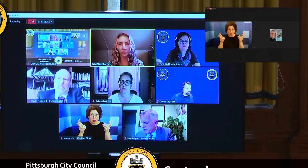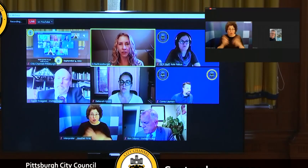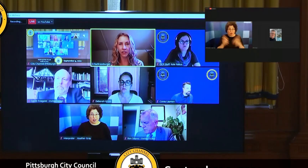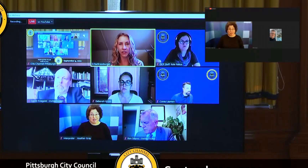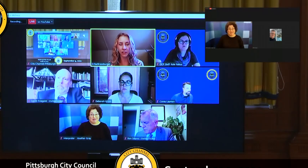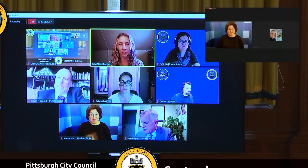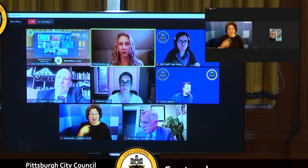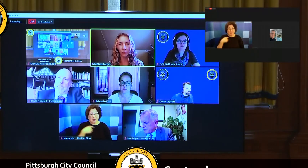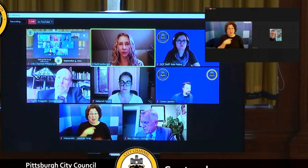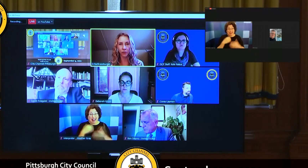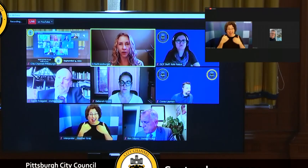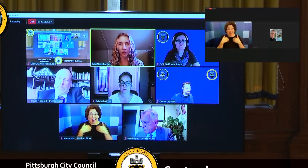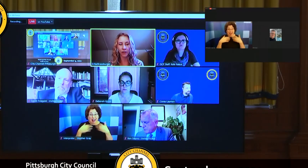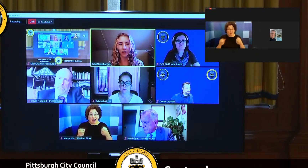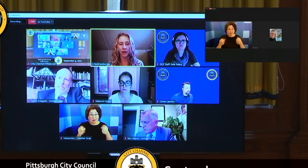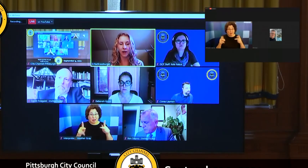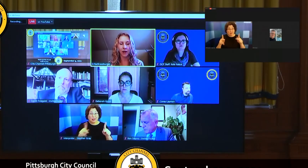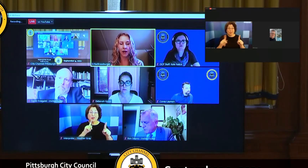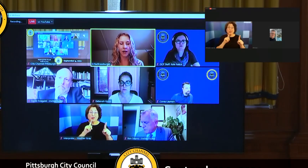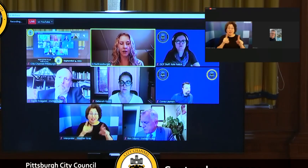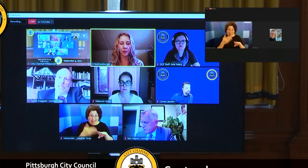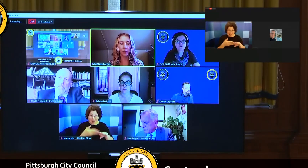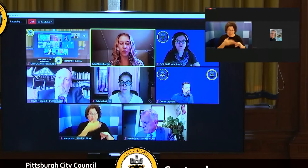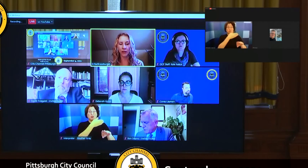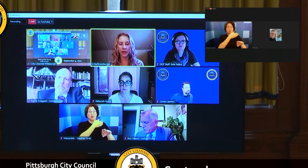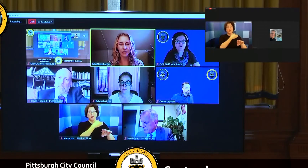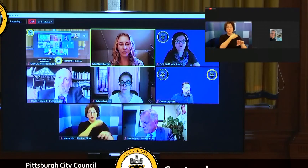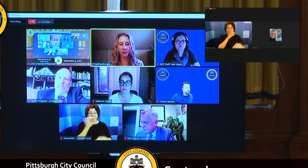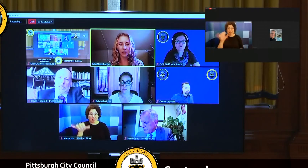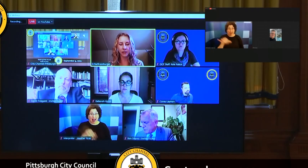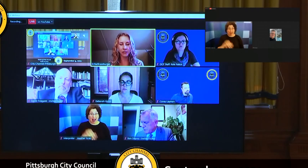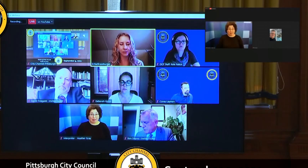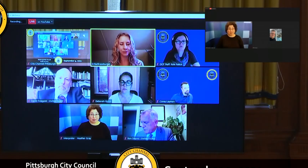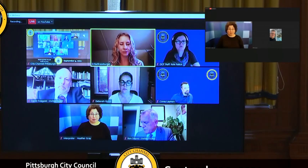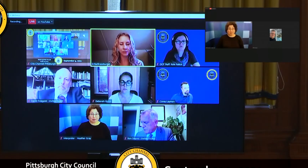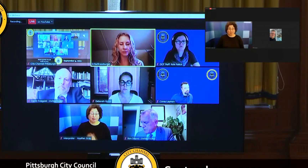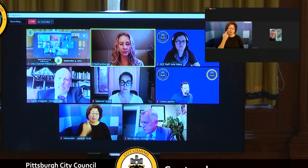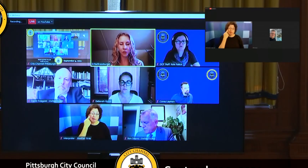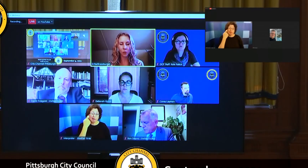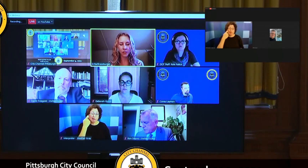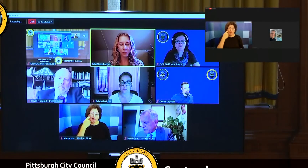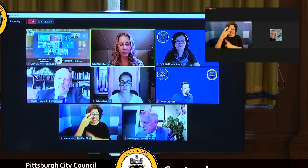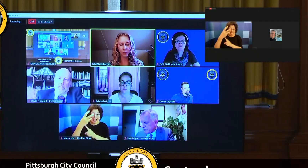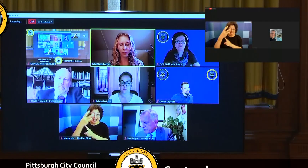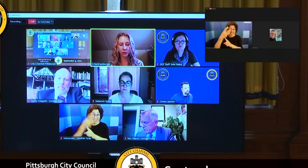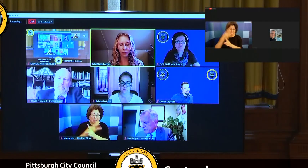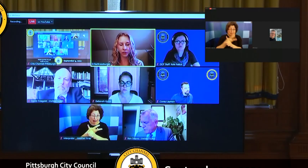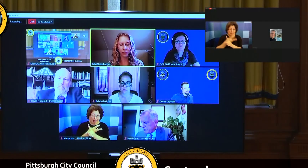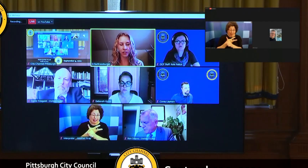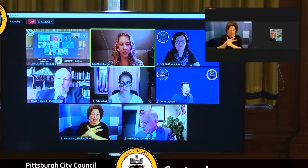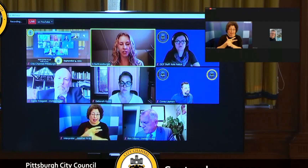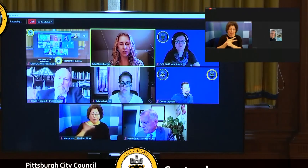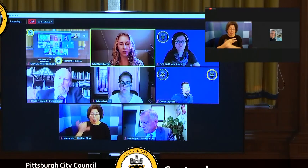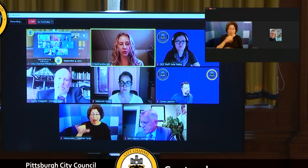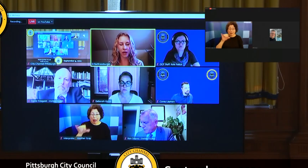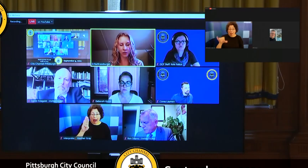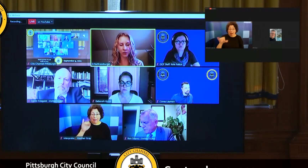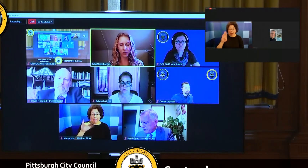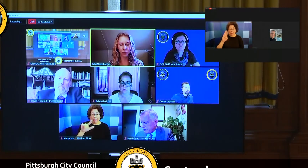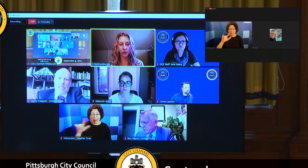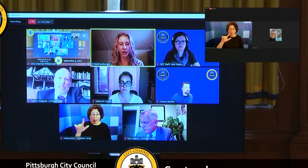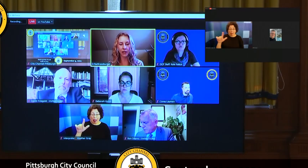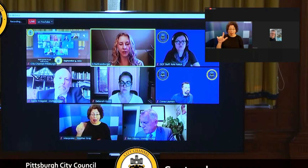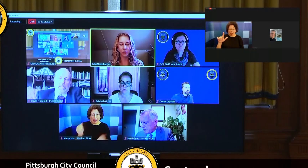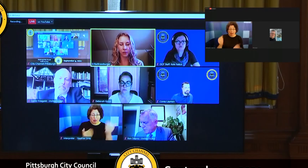really continue to improve upon. Over the last 6 months, once the bills were introduced to